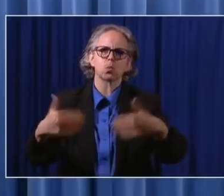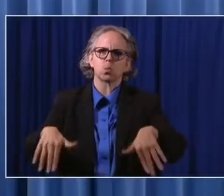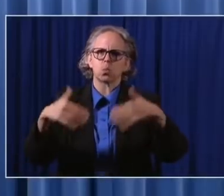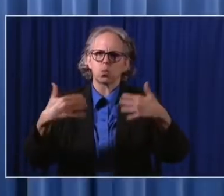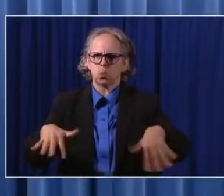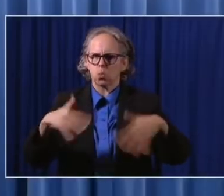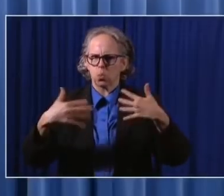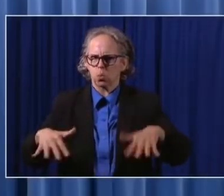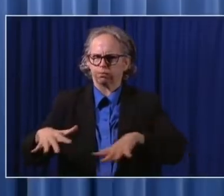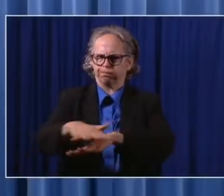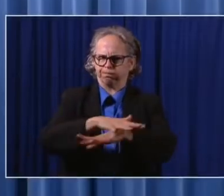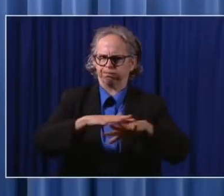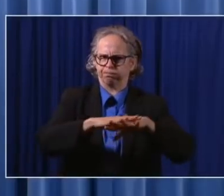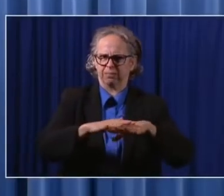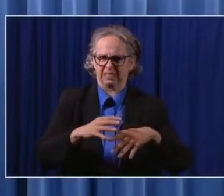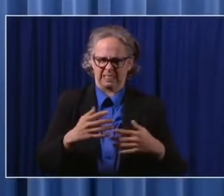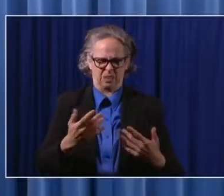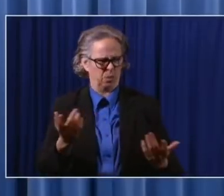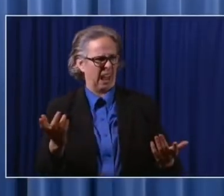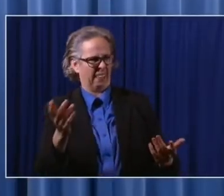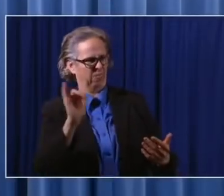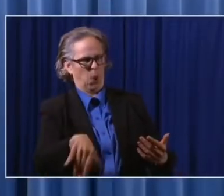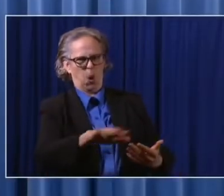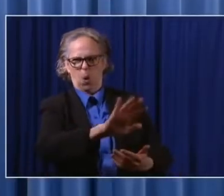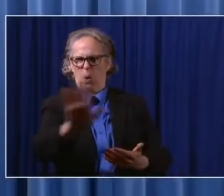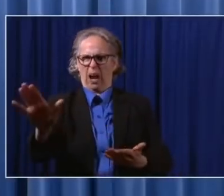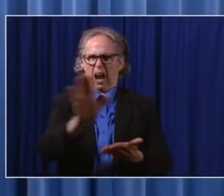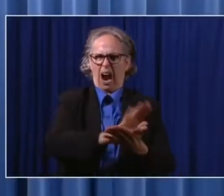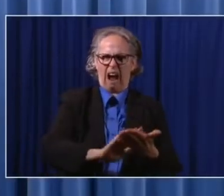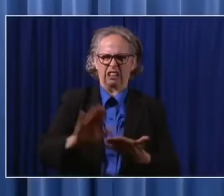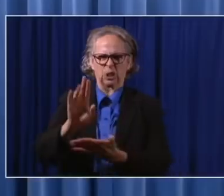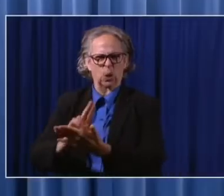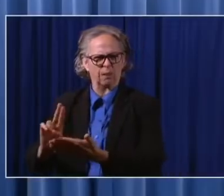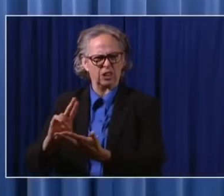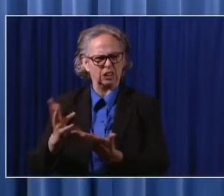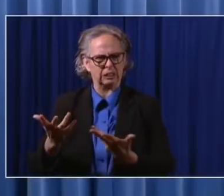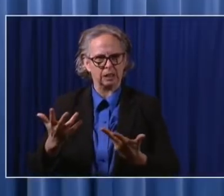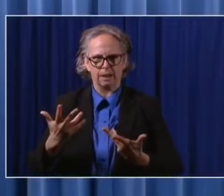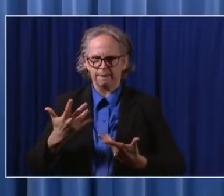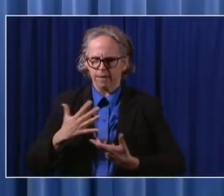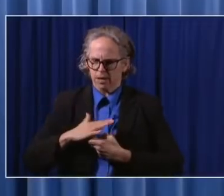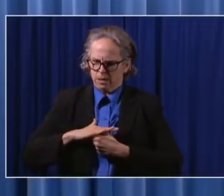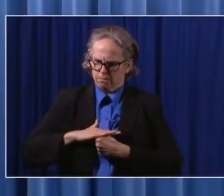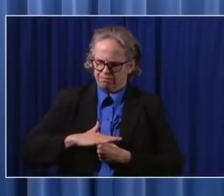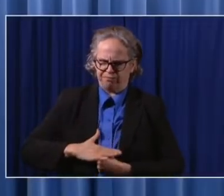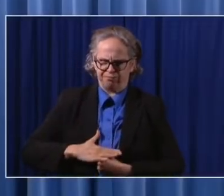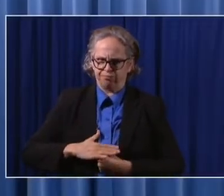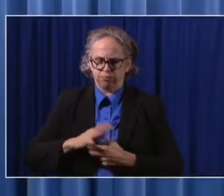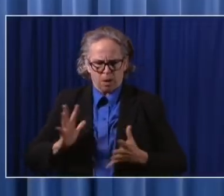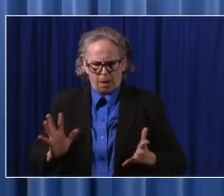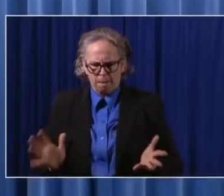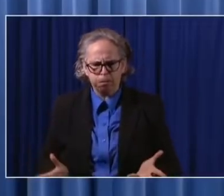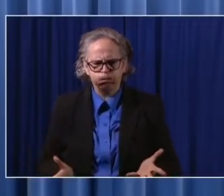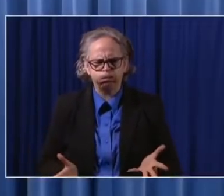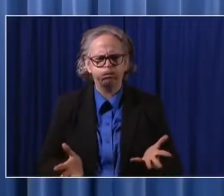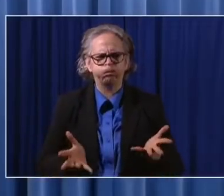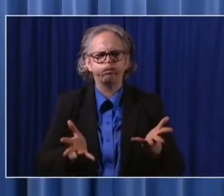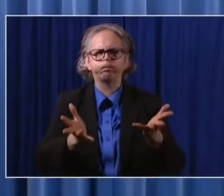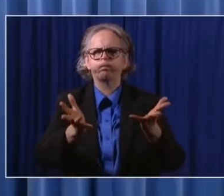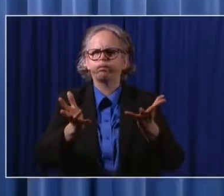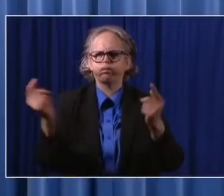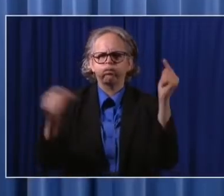Colleges and universities really drive our economy. They drive the local economy of that village